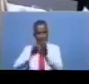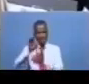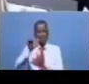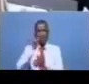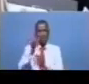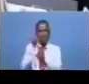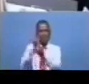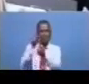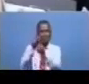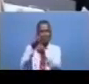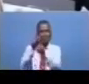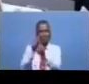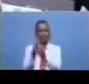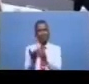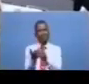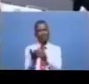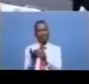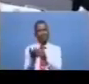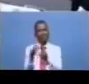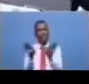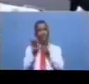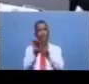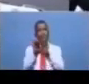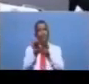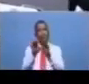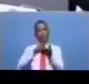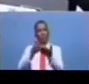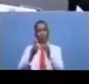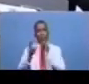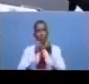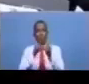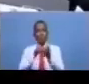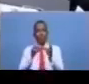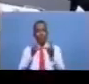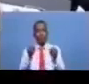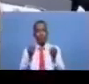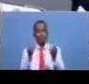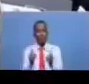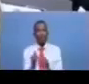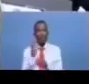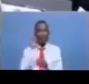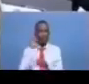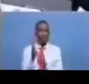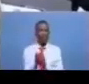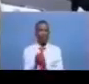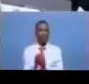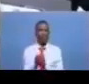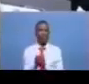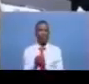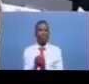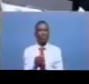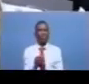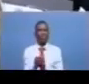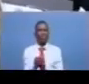Mensah, and having closed our case based on that representation, we will be denied fair hearing if